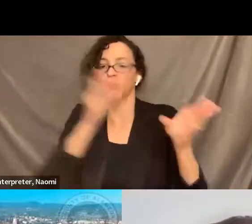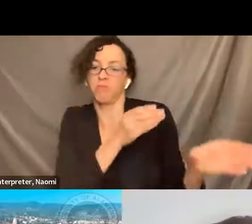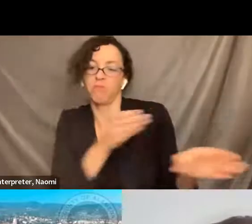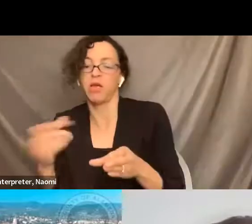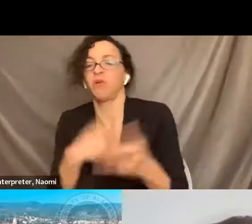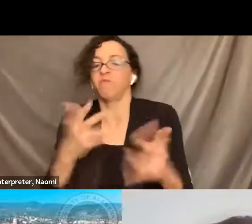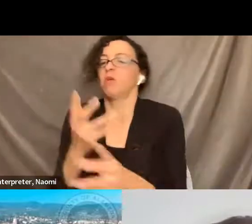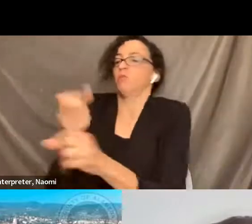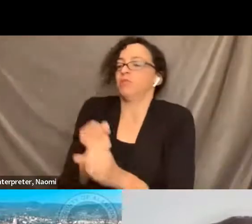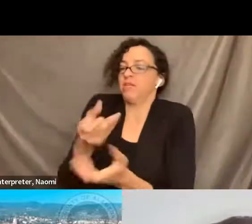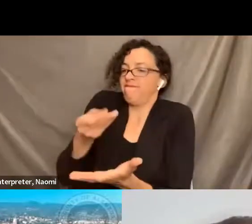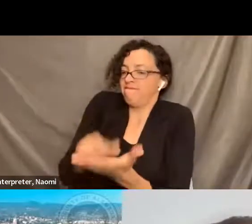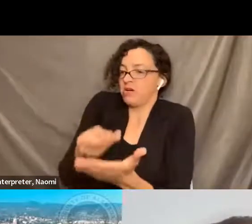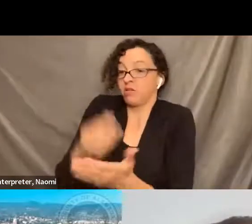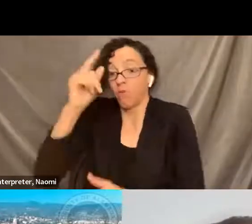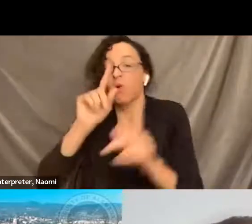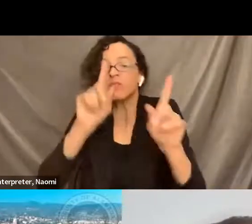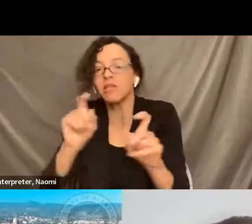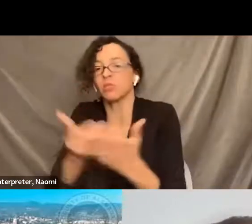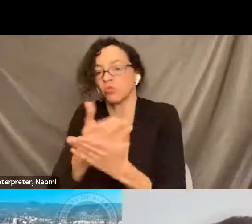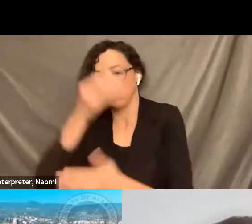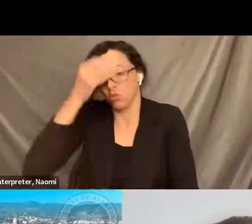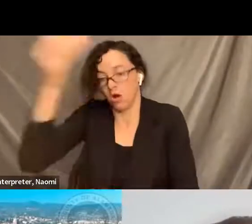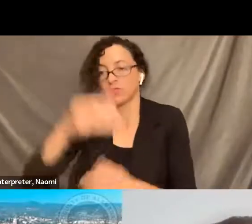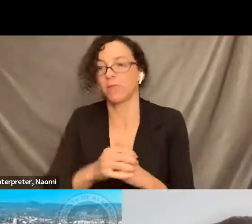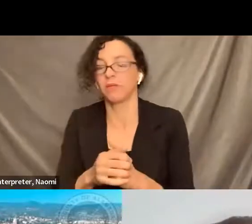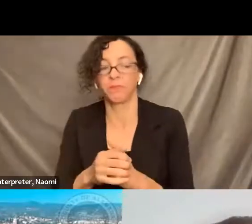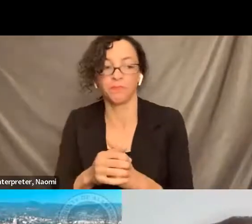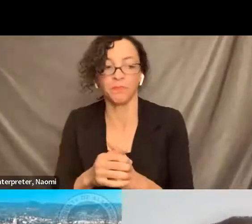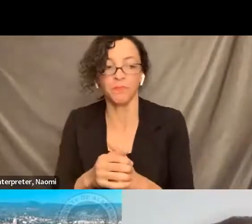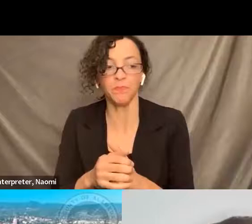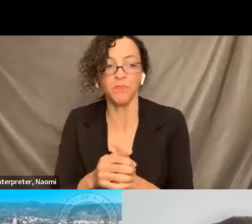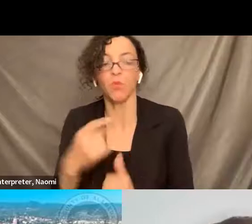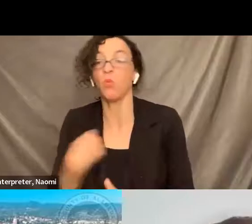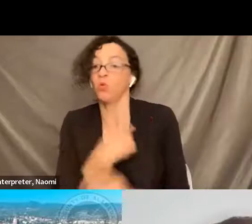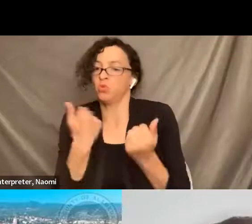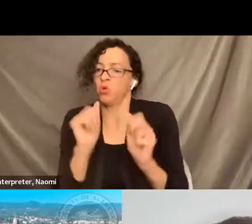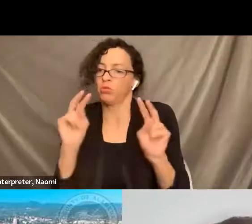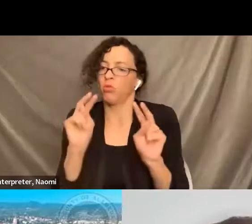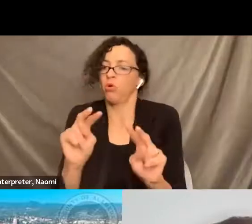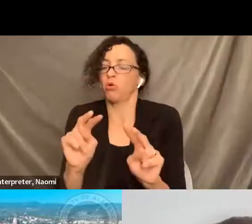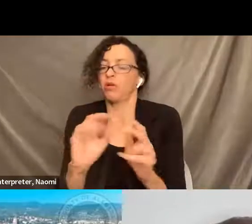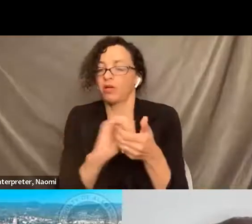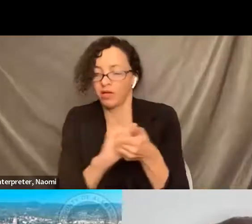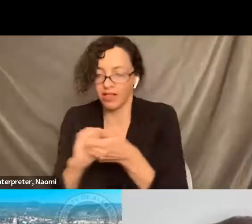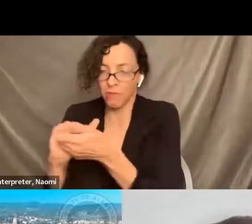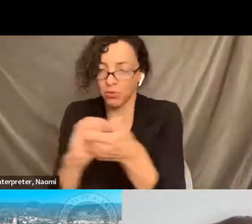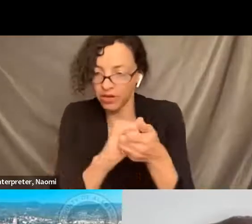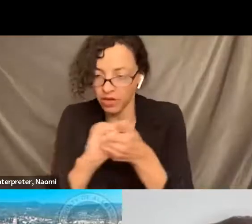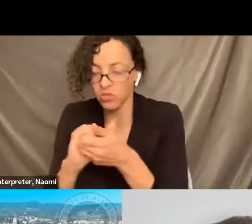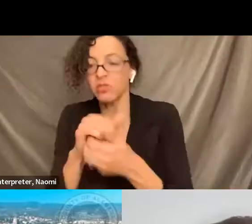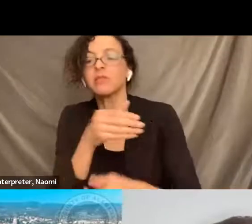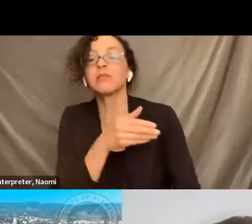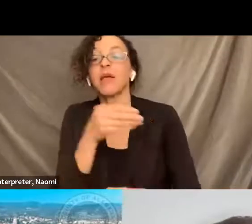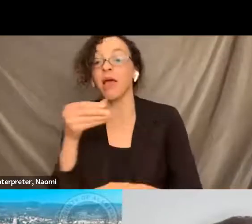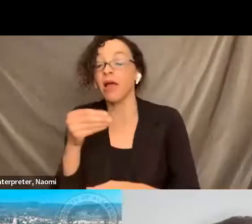concept. And so what we're trying to do is to look at collaborations and